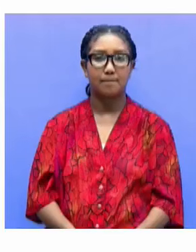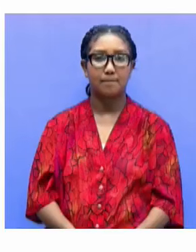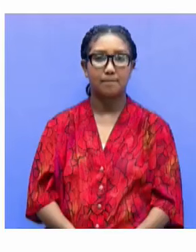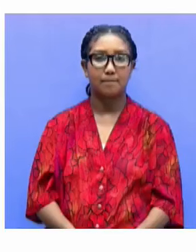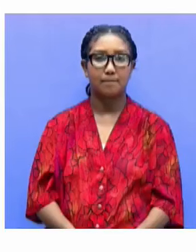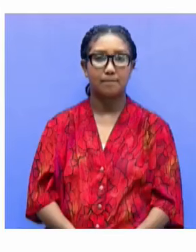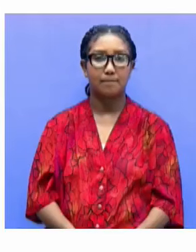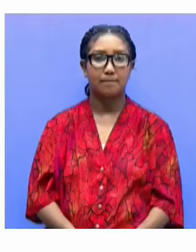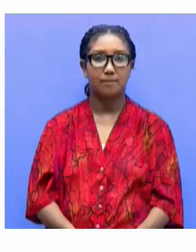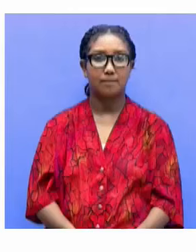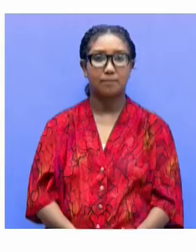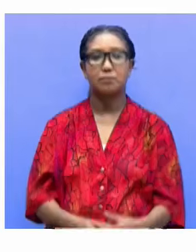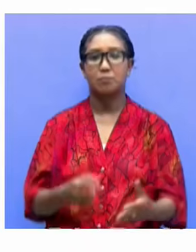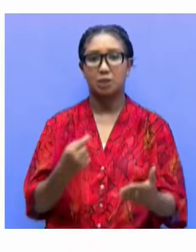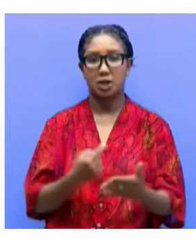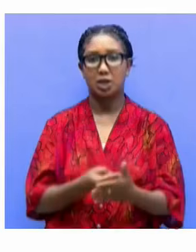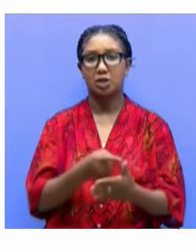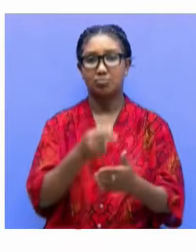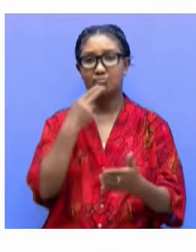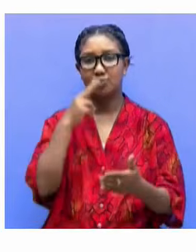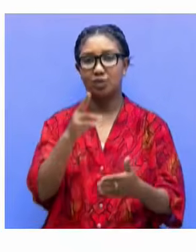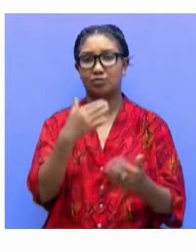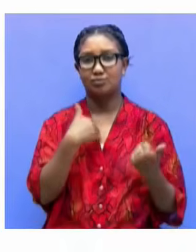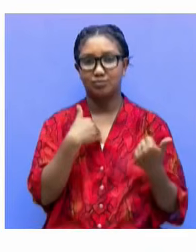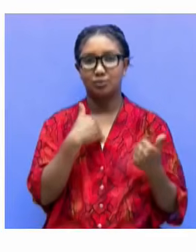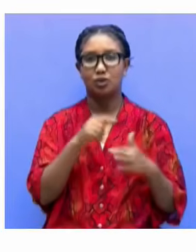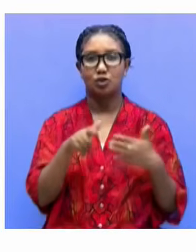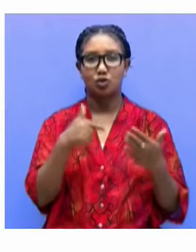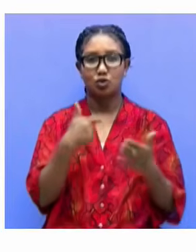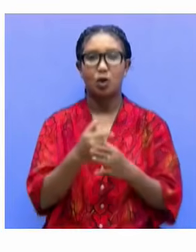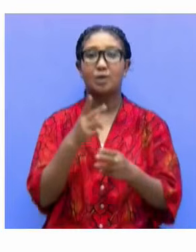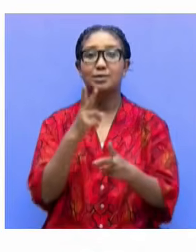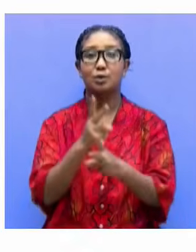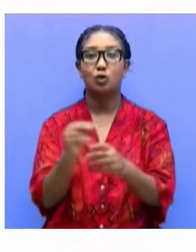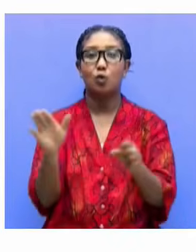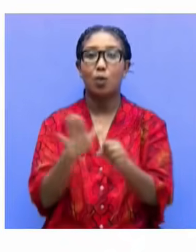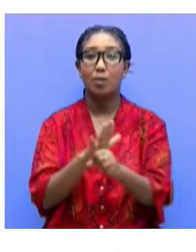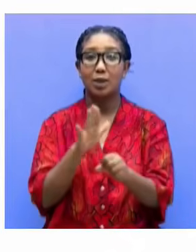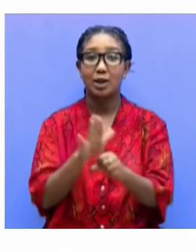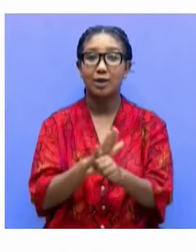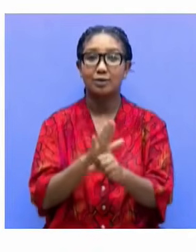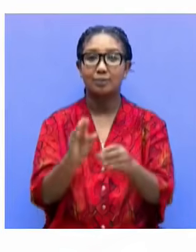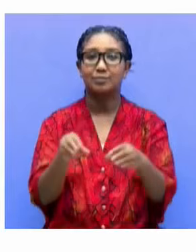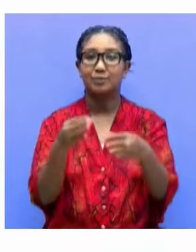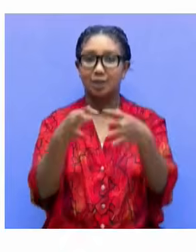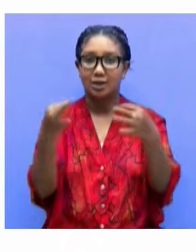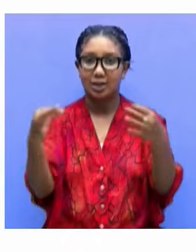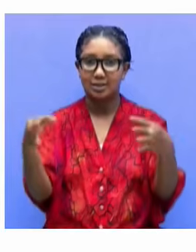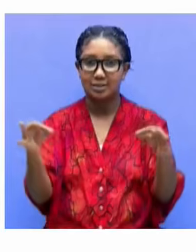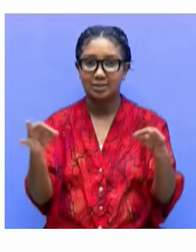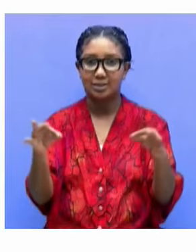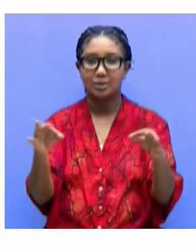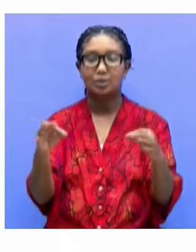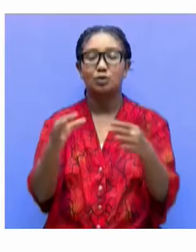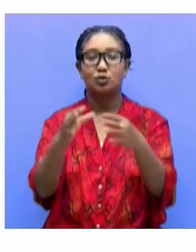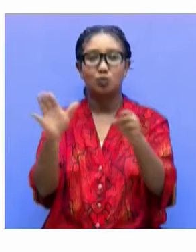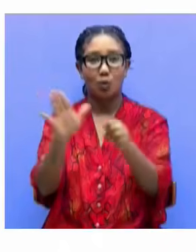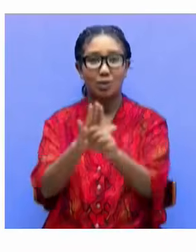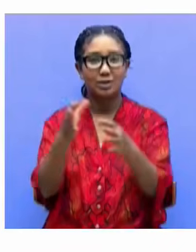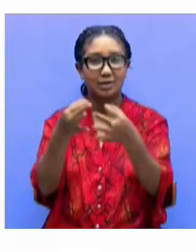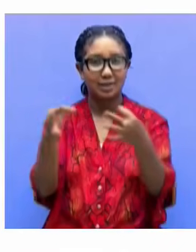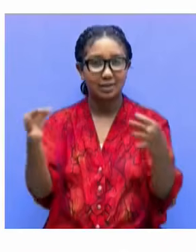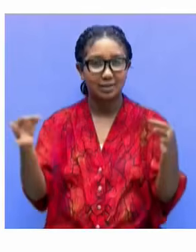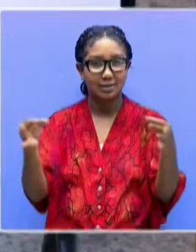Okay, here is our instruction. So you're expected to complete given sentences. In order to complete the